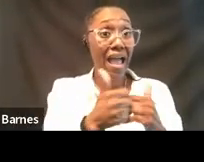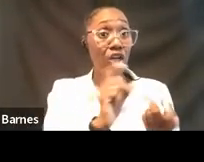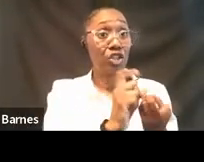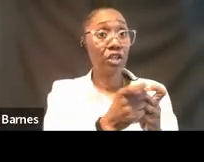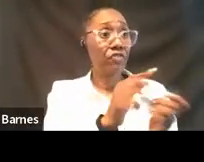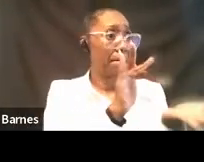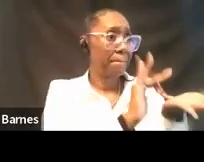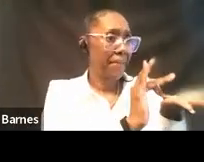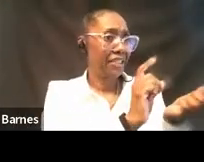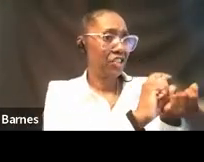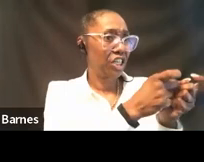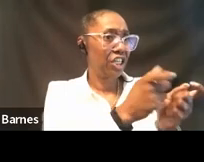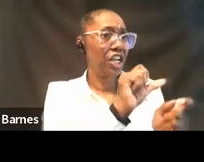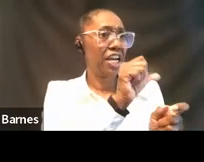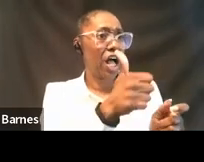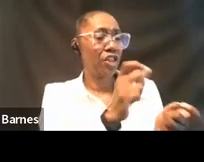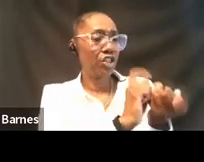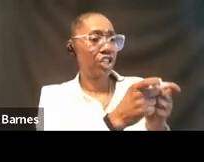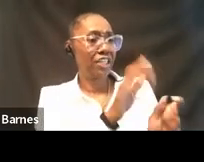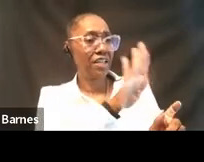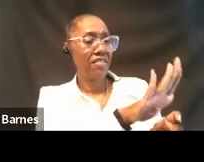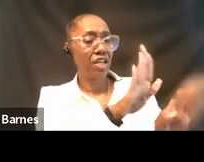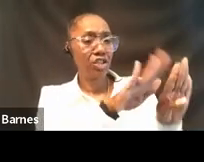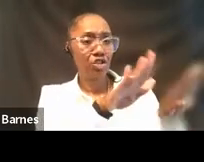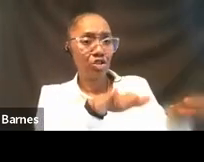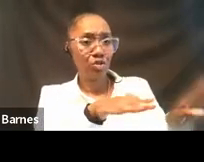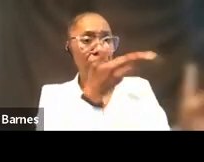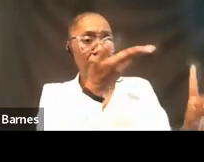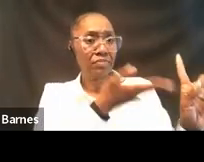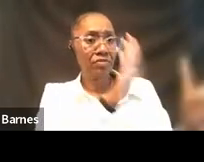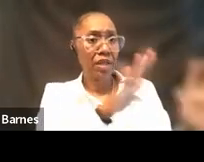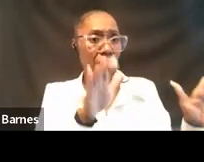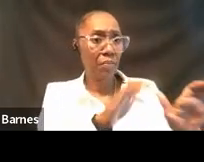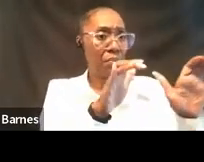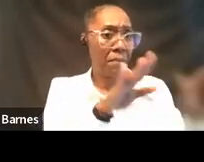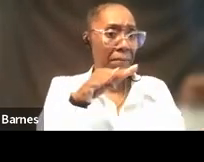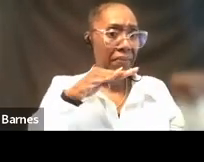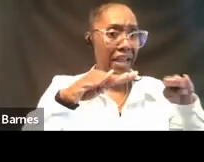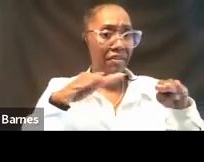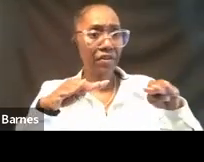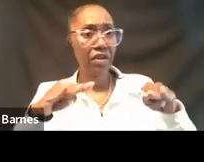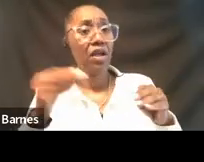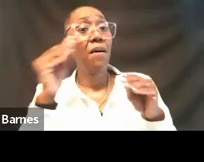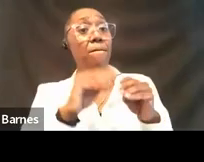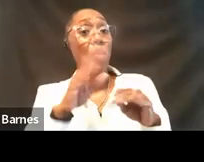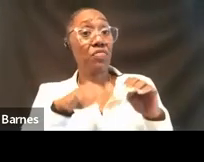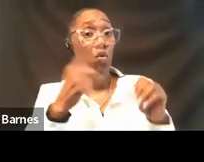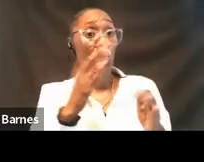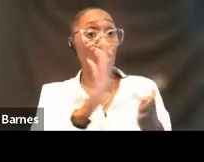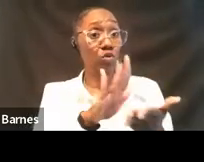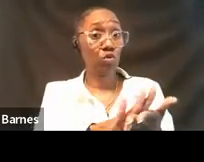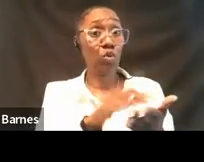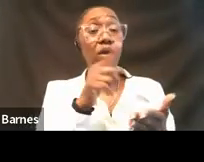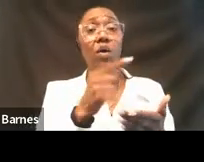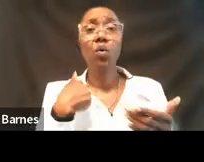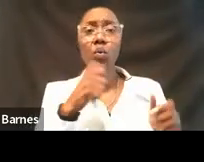changes or other changes in that child's performance. And because an SLP services more than one school at a time, we are able to